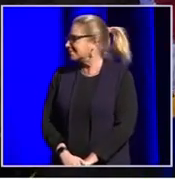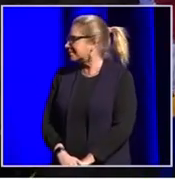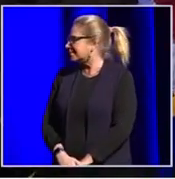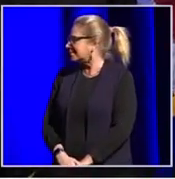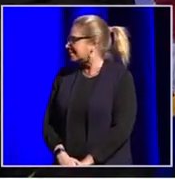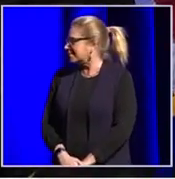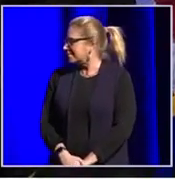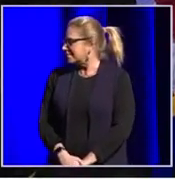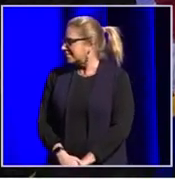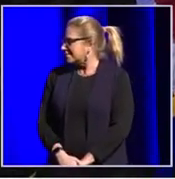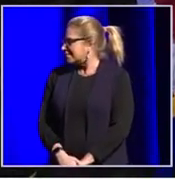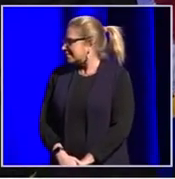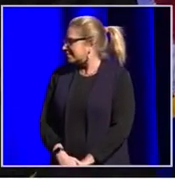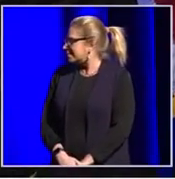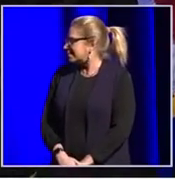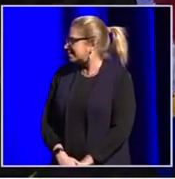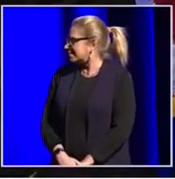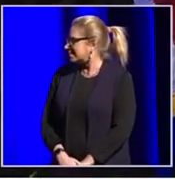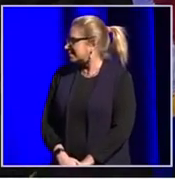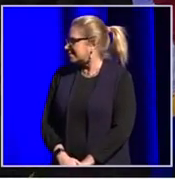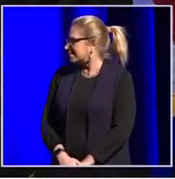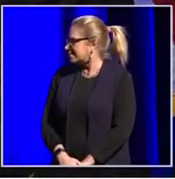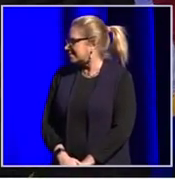Take the oath. I sure am.